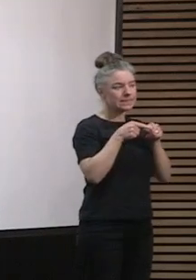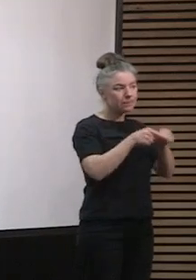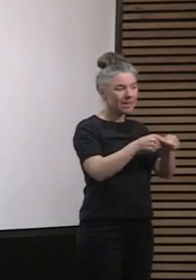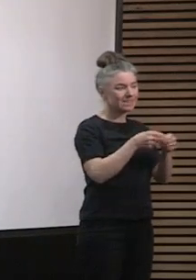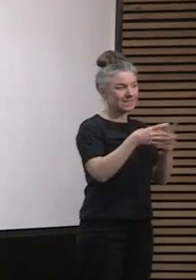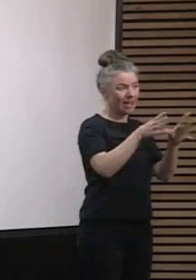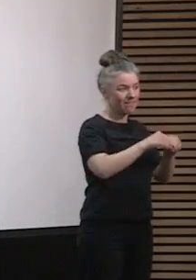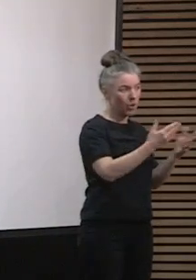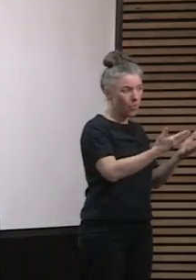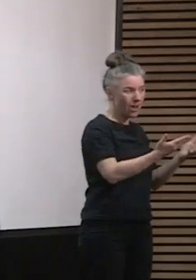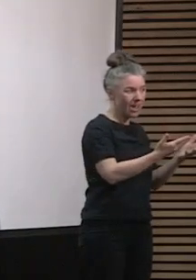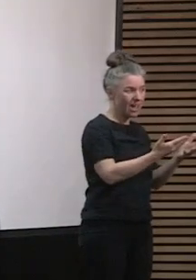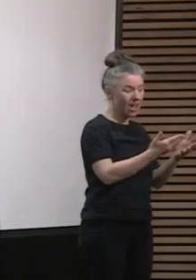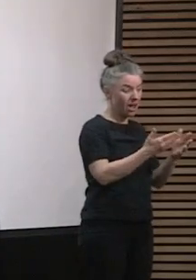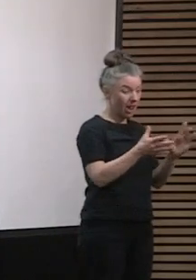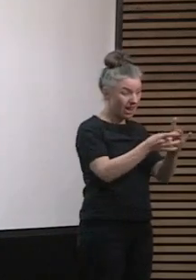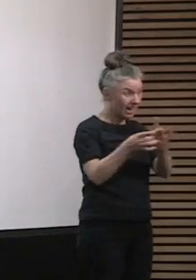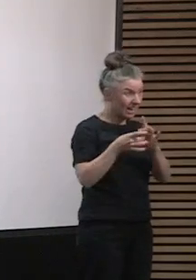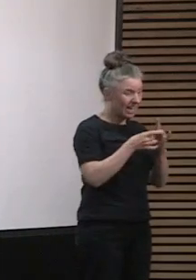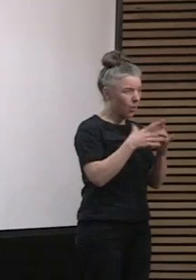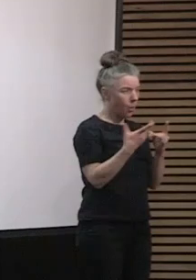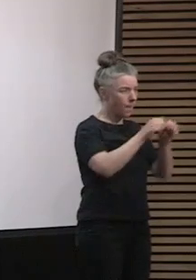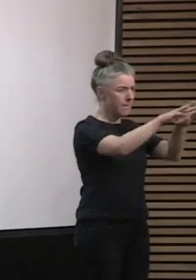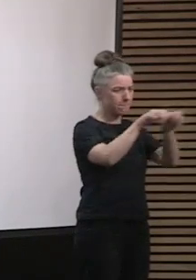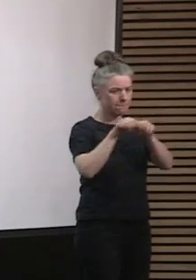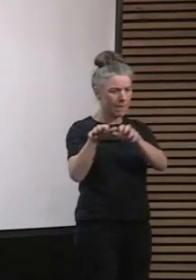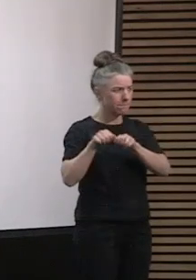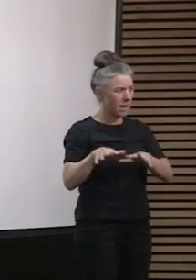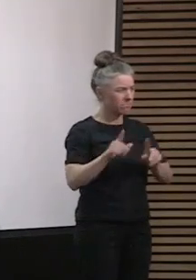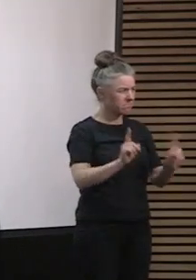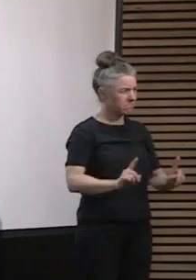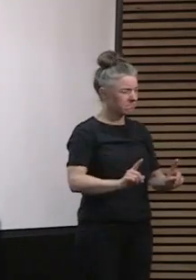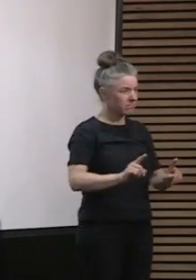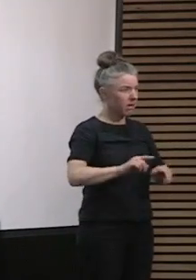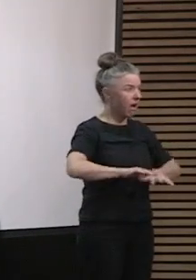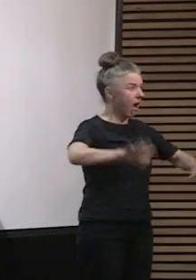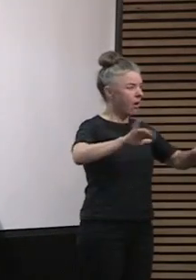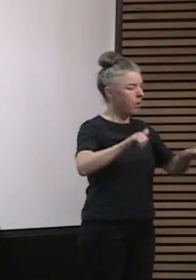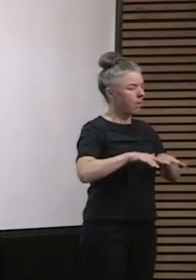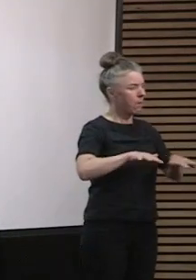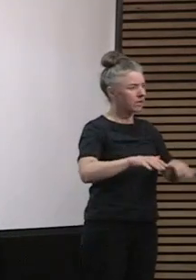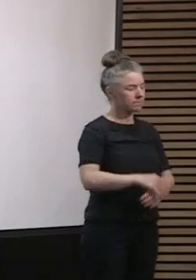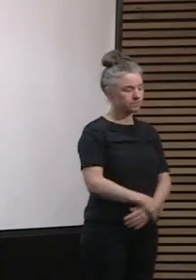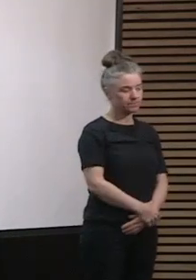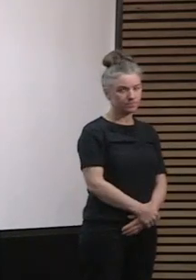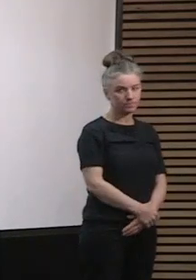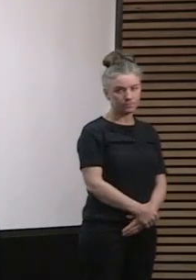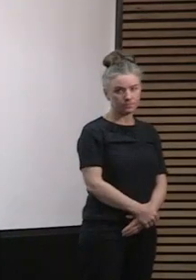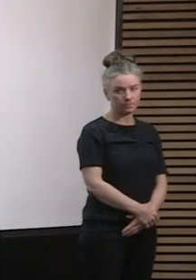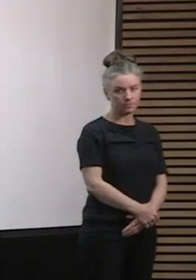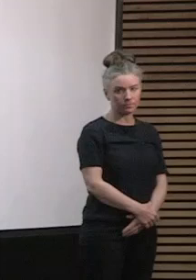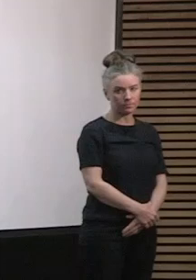and how wide and connected the clusters are. But covers it. Satisfied with the rigour of restrictions on